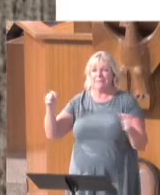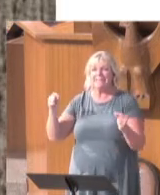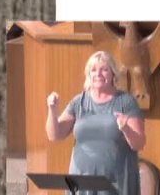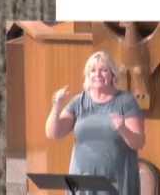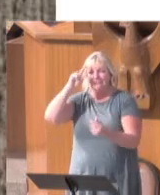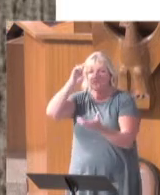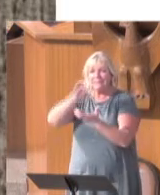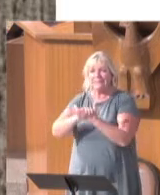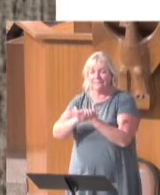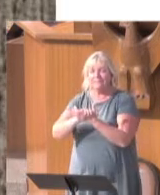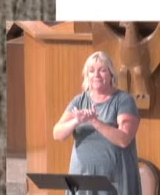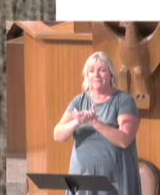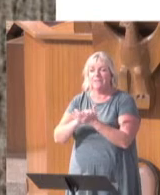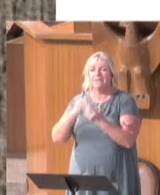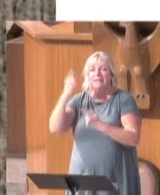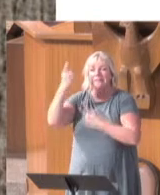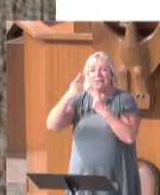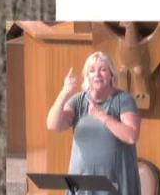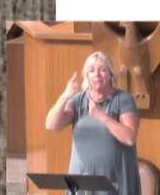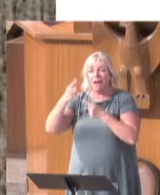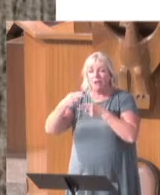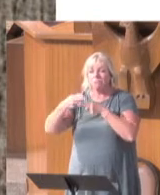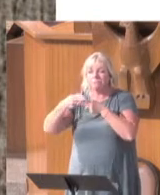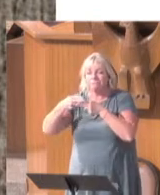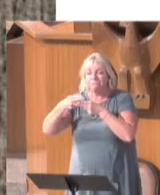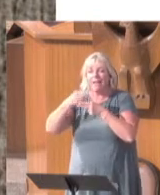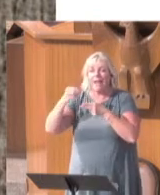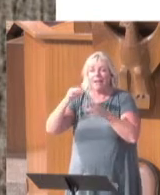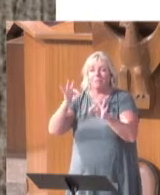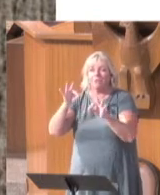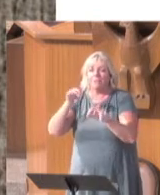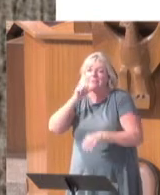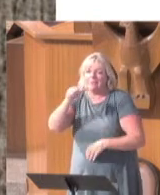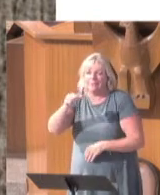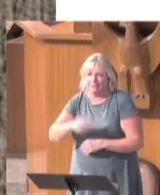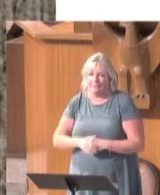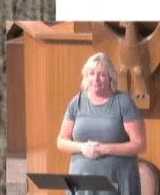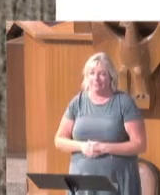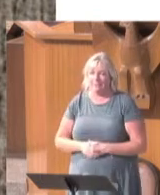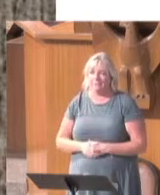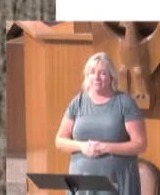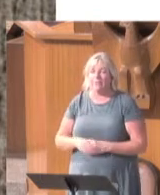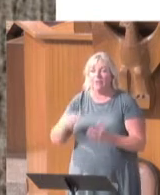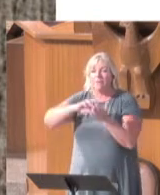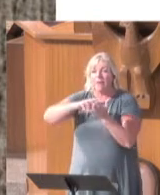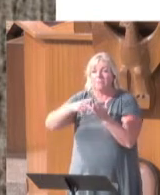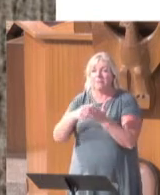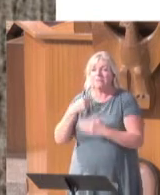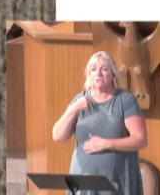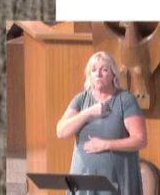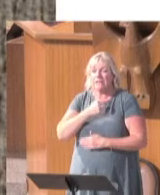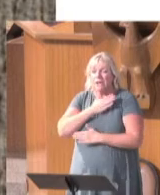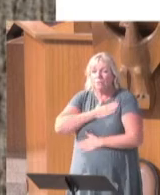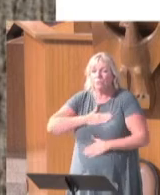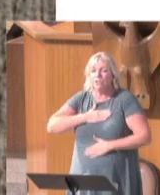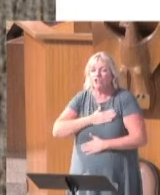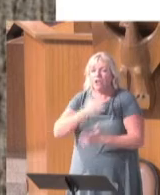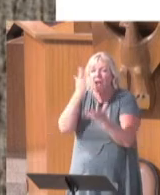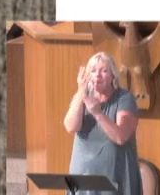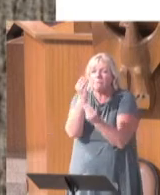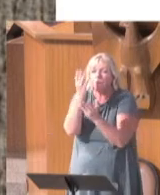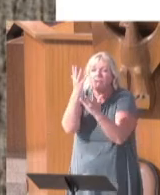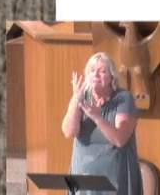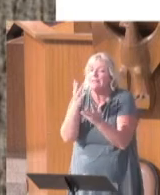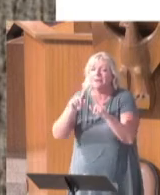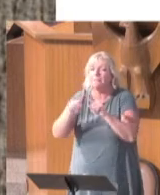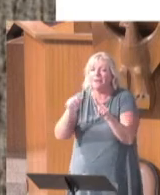the acceptance of transience and imperfection. It's an appreciation of beauty that is